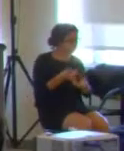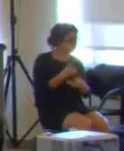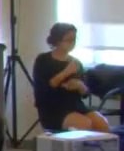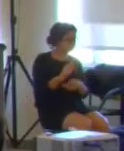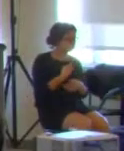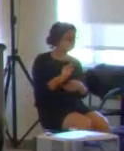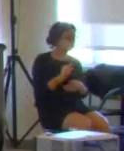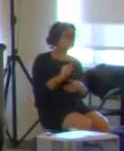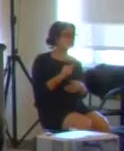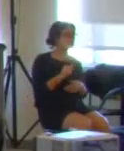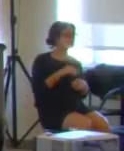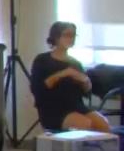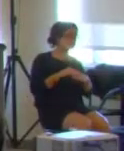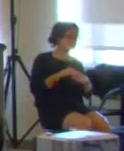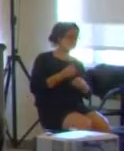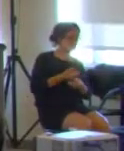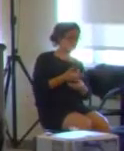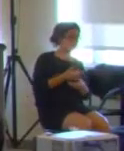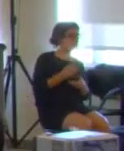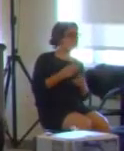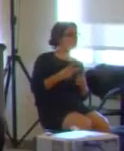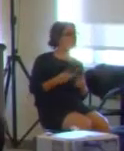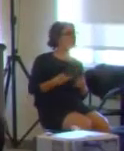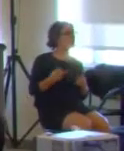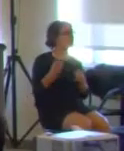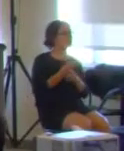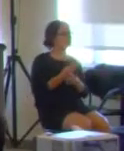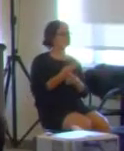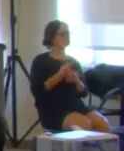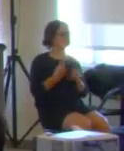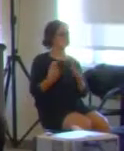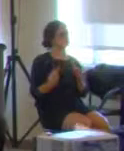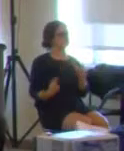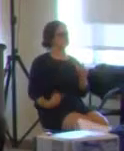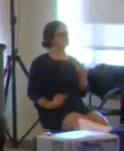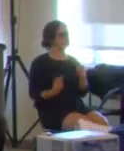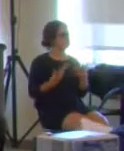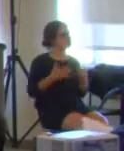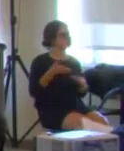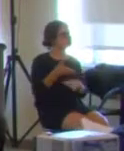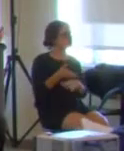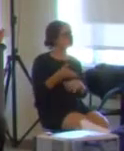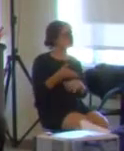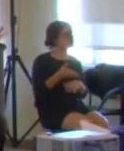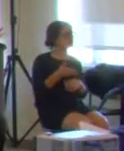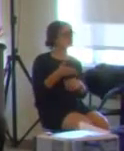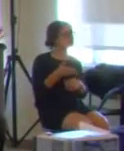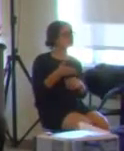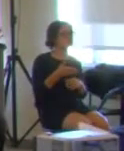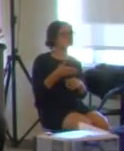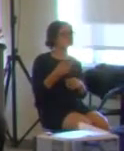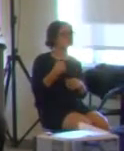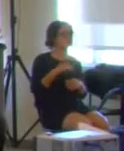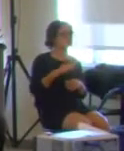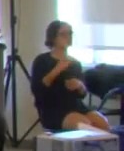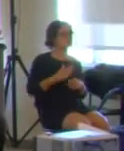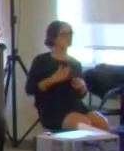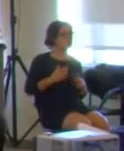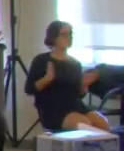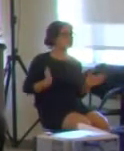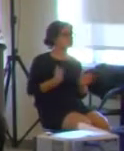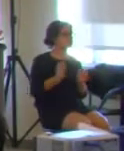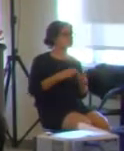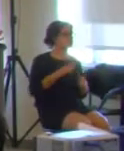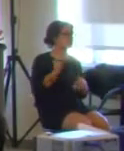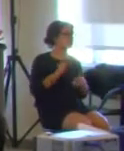disability, either causing it or exacerbating something that's pre-existing, I never encourage them to file a